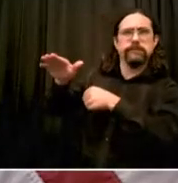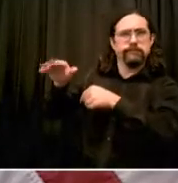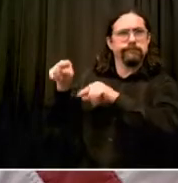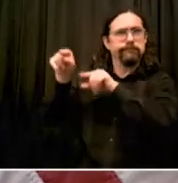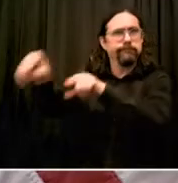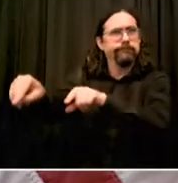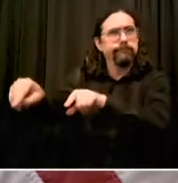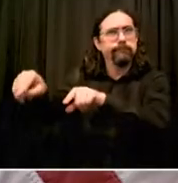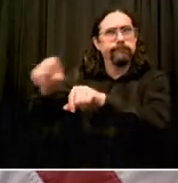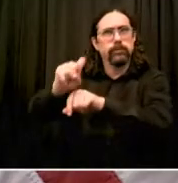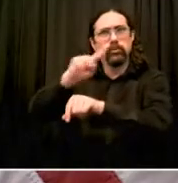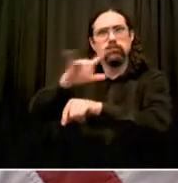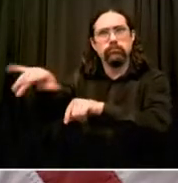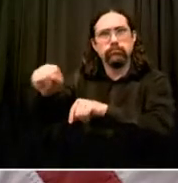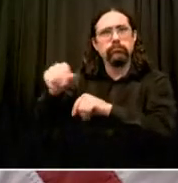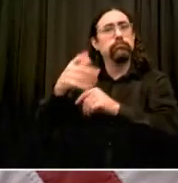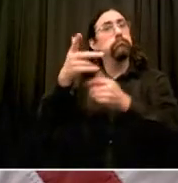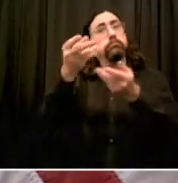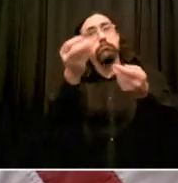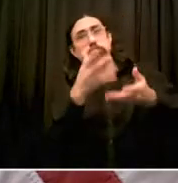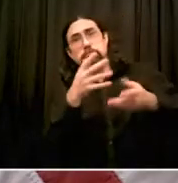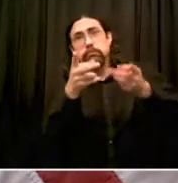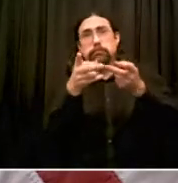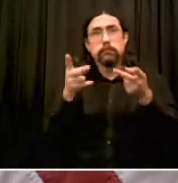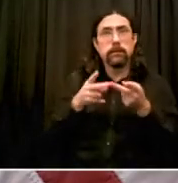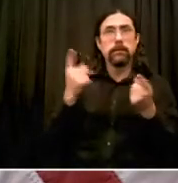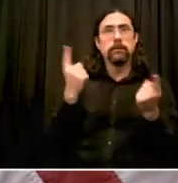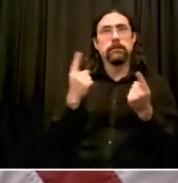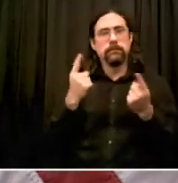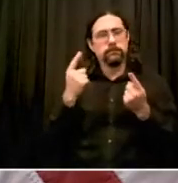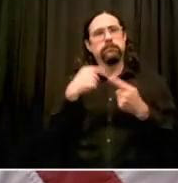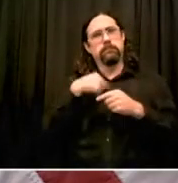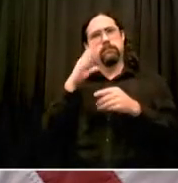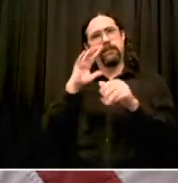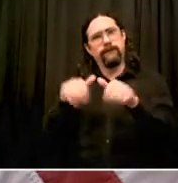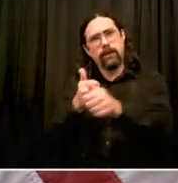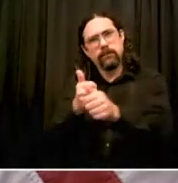services, sanitation, PD, whatever it takes.